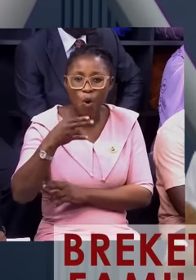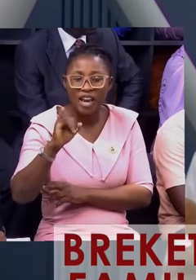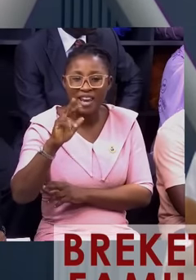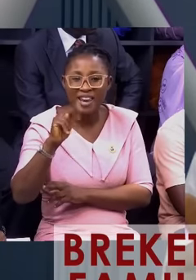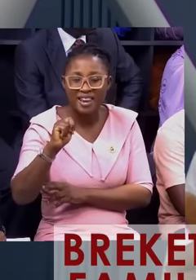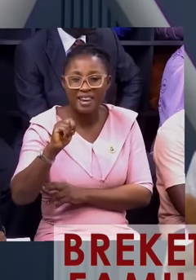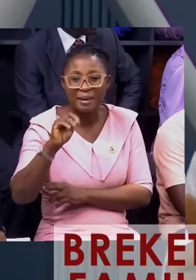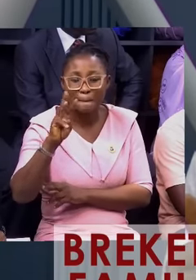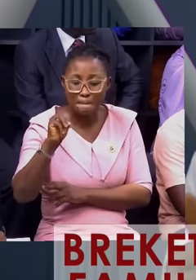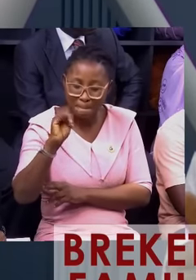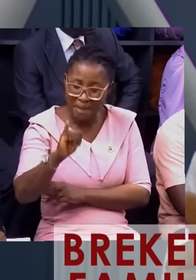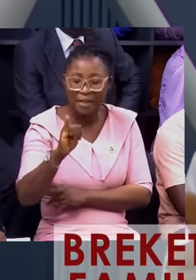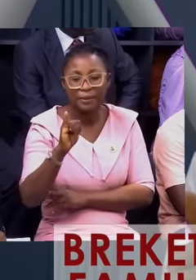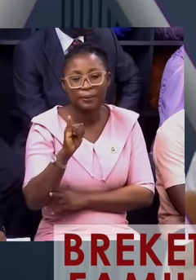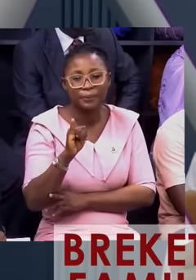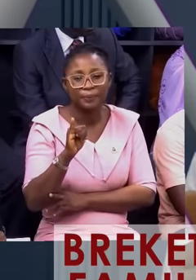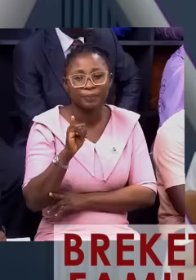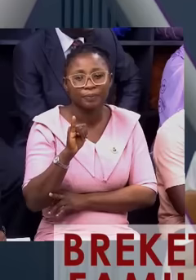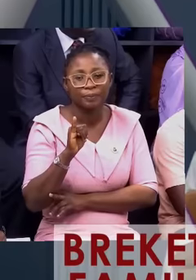village